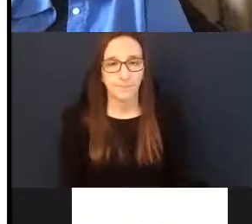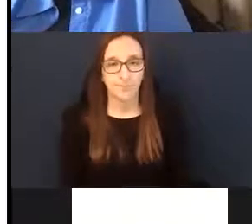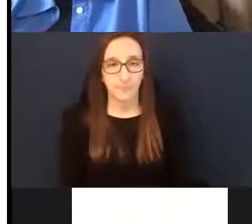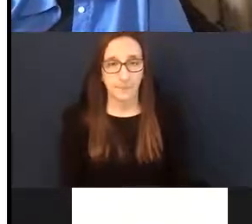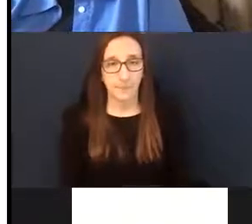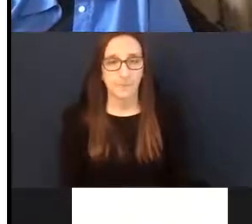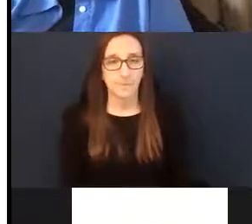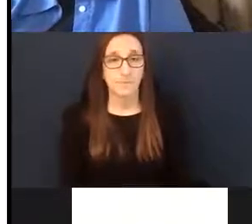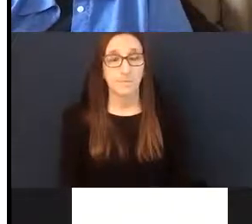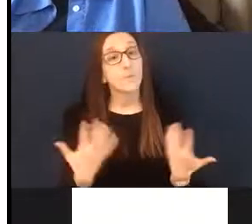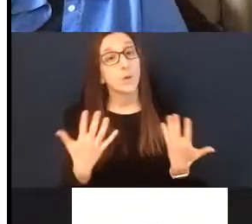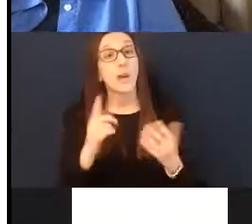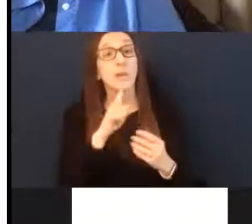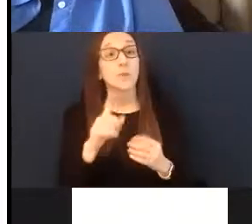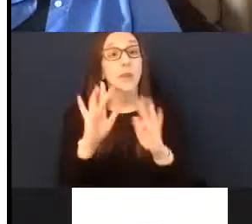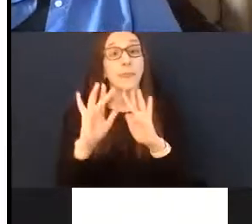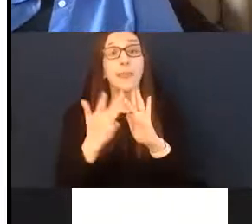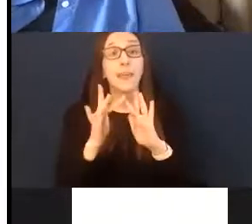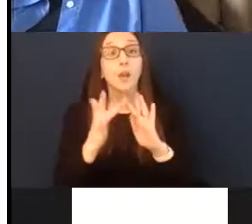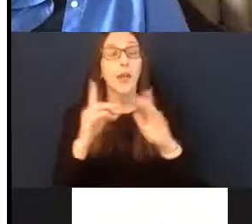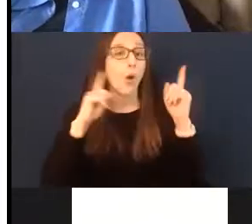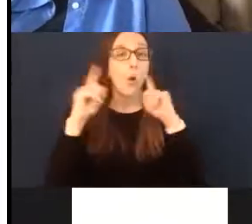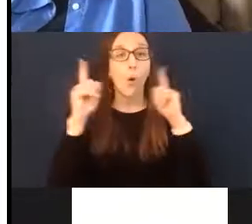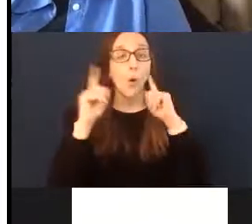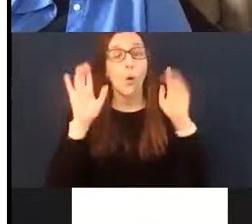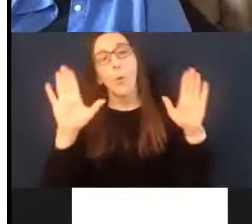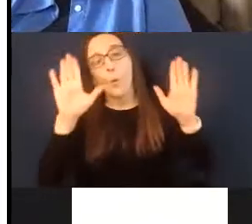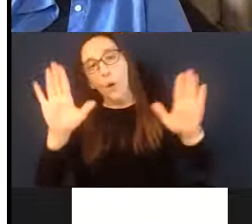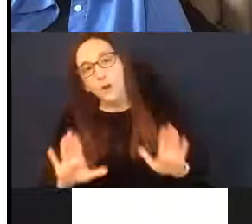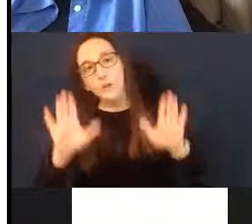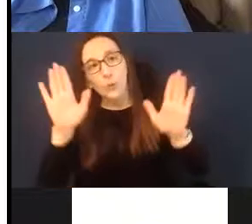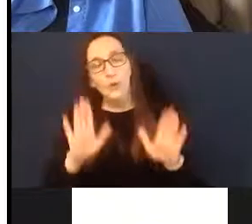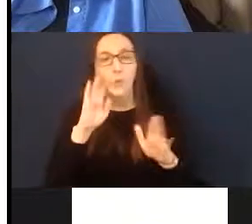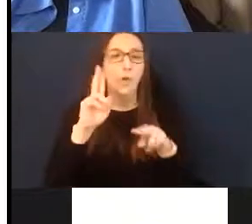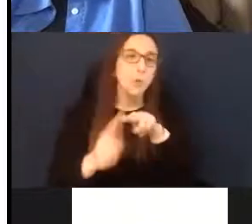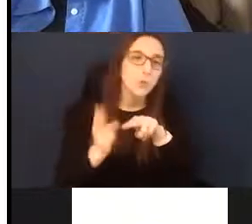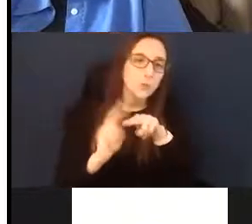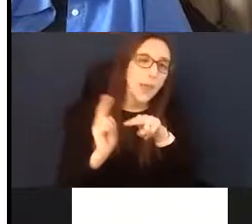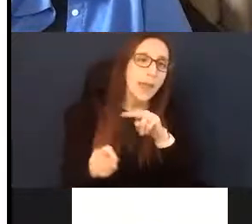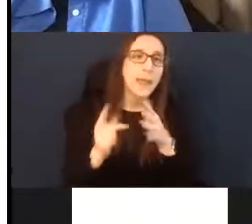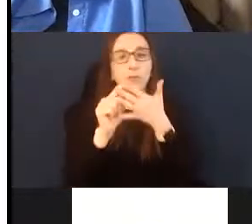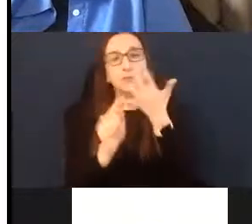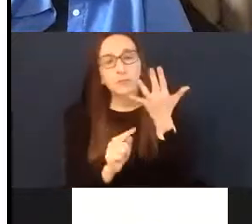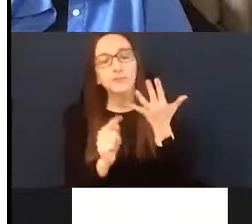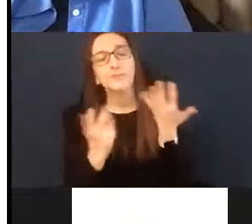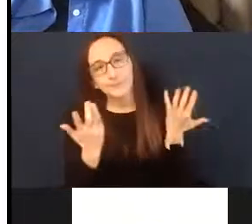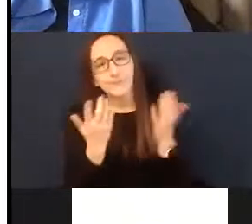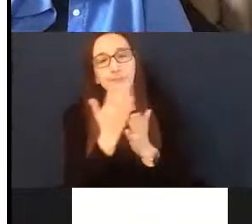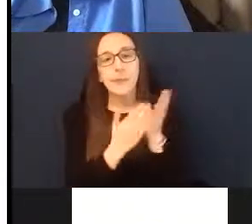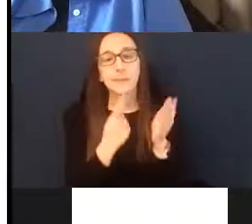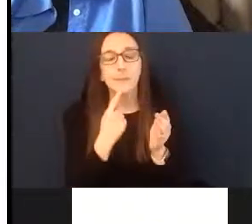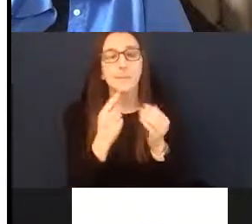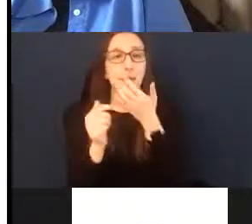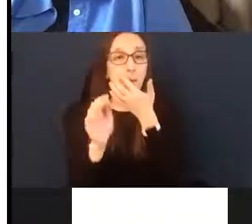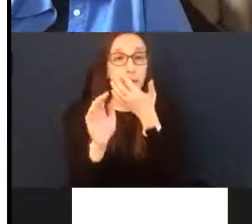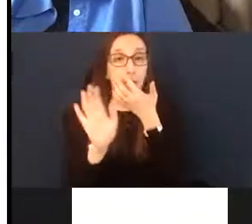Now, I'm sure you've heard some of the claims for intermittent fasting, just like you have with the ketogenic diet. Some of the claims are